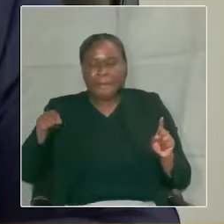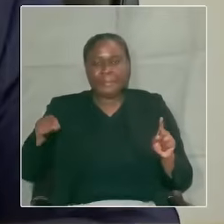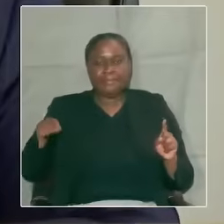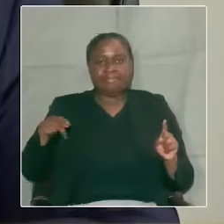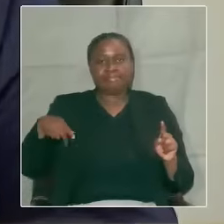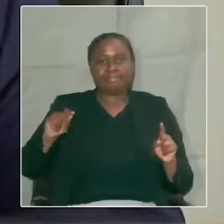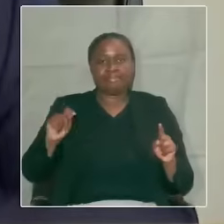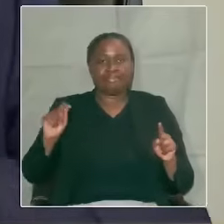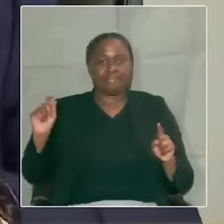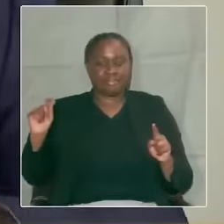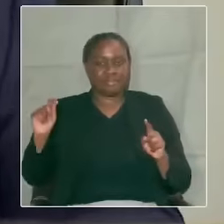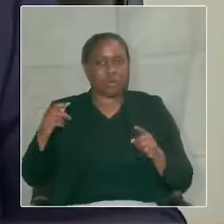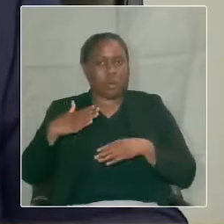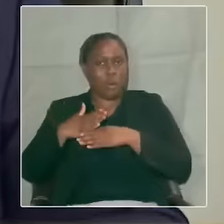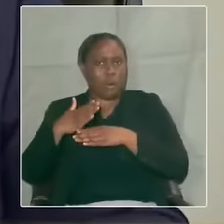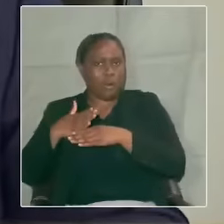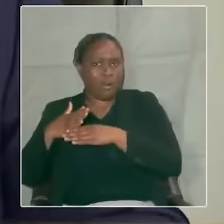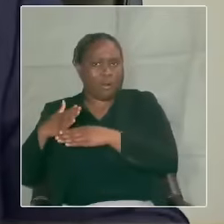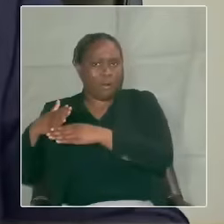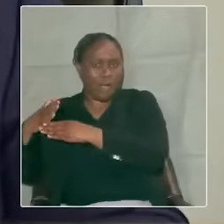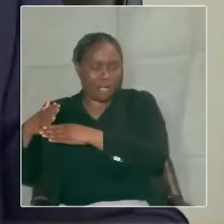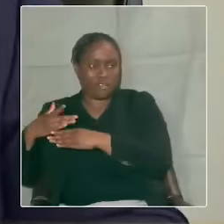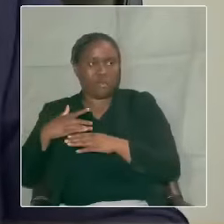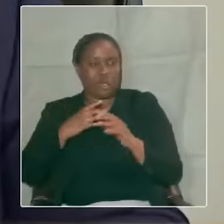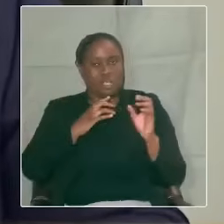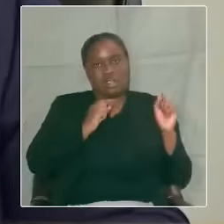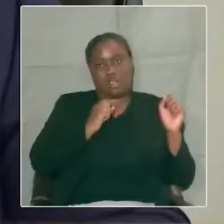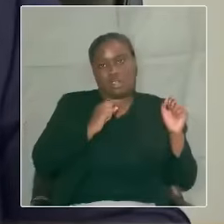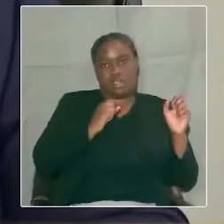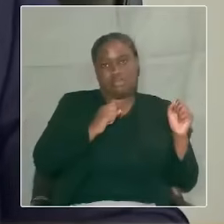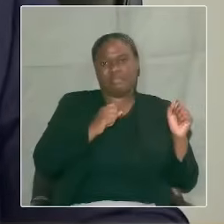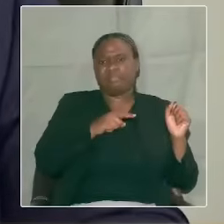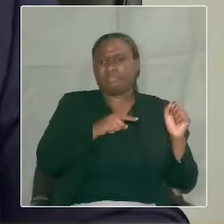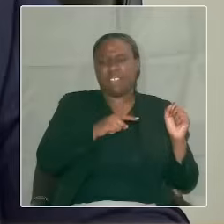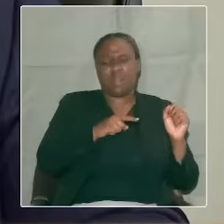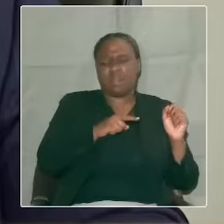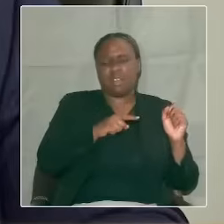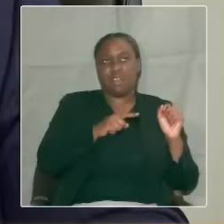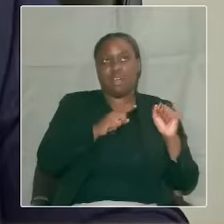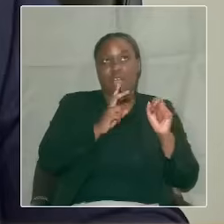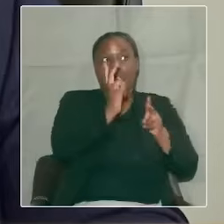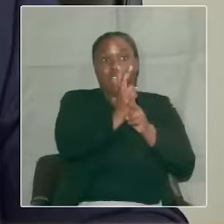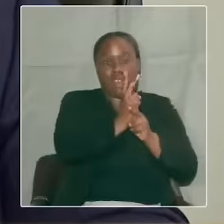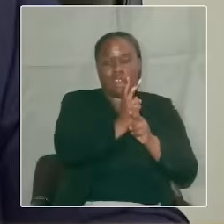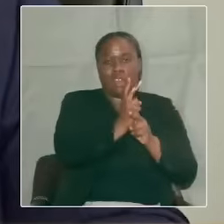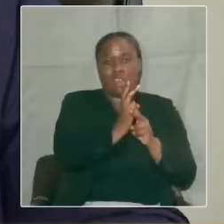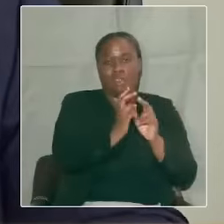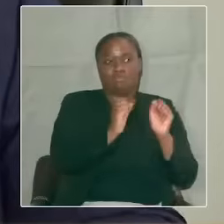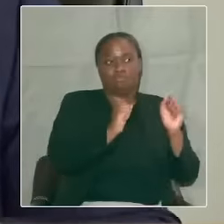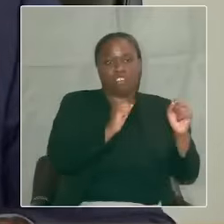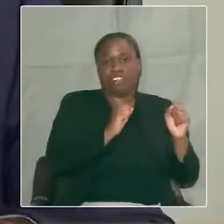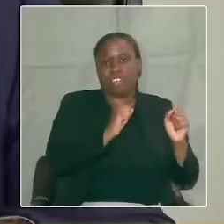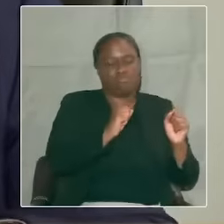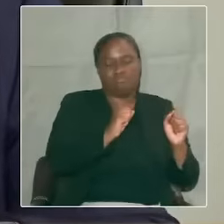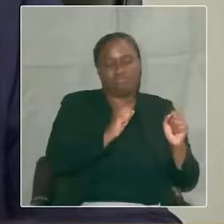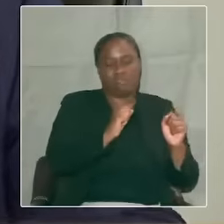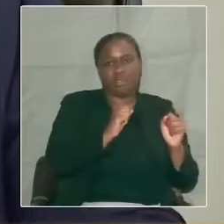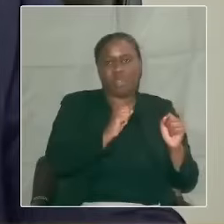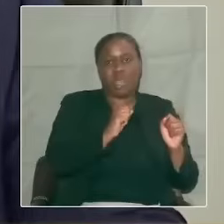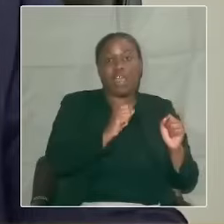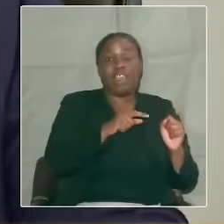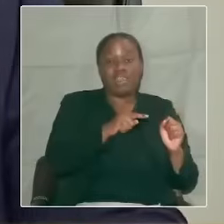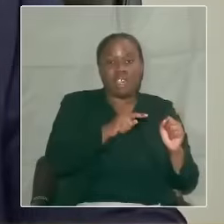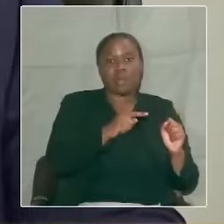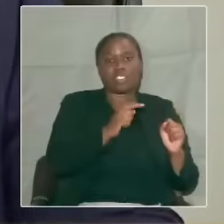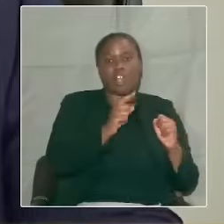This was the last briefing to the president on the PKTT before his